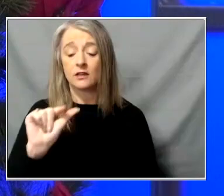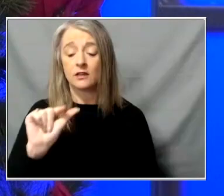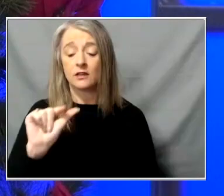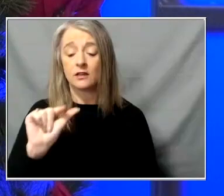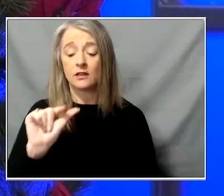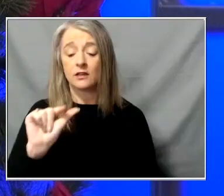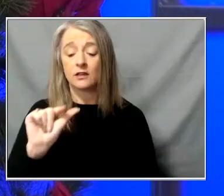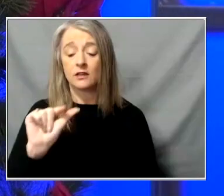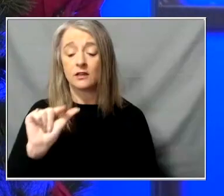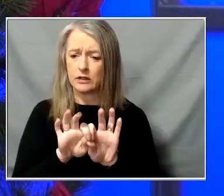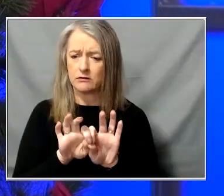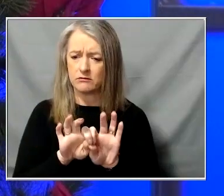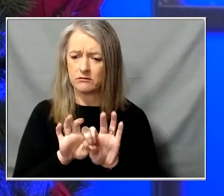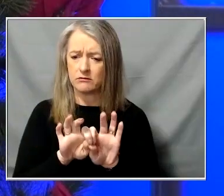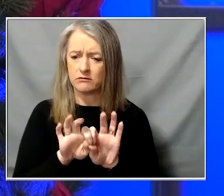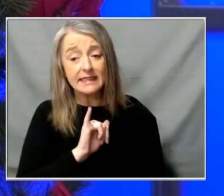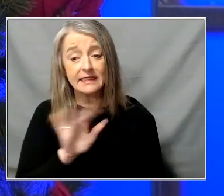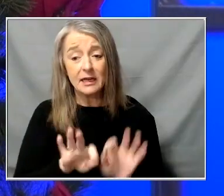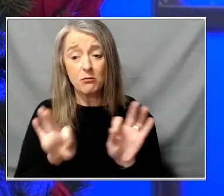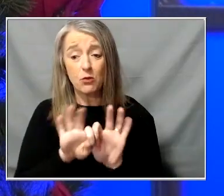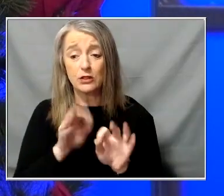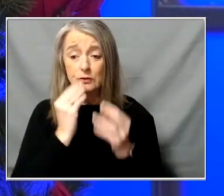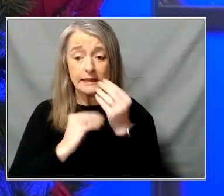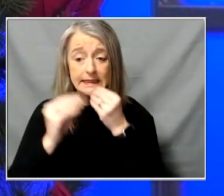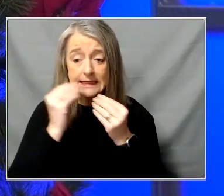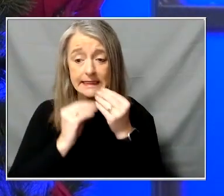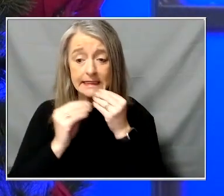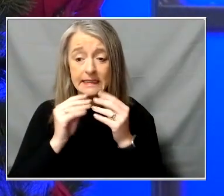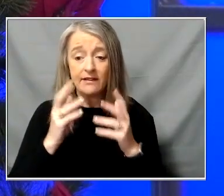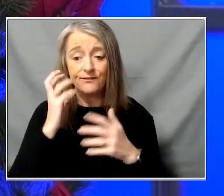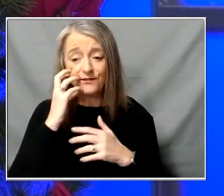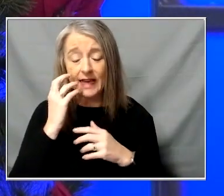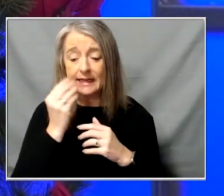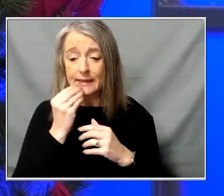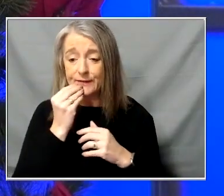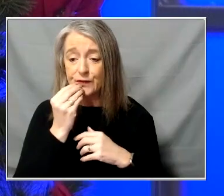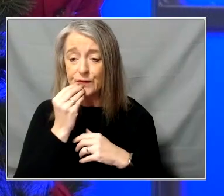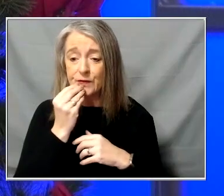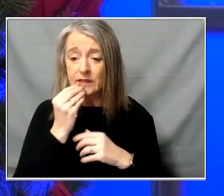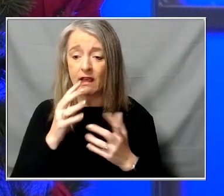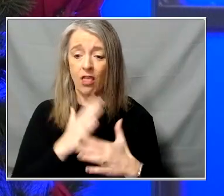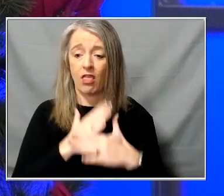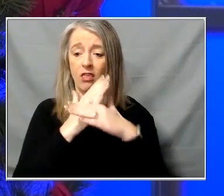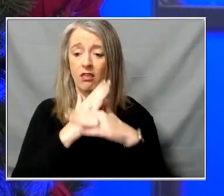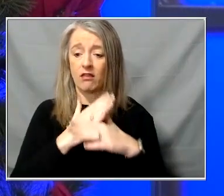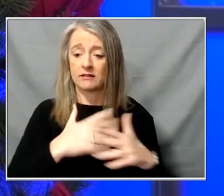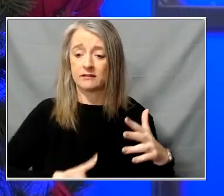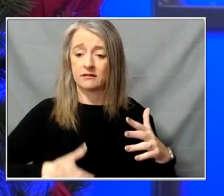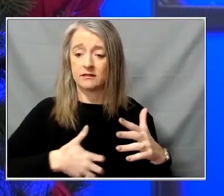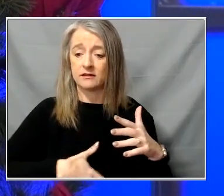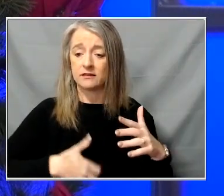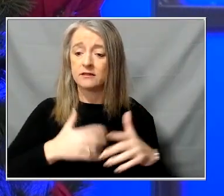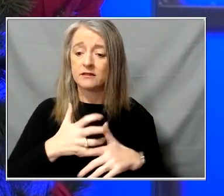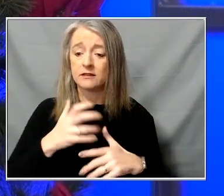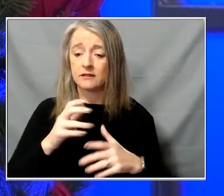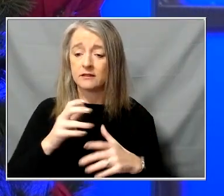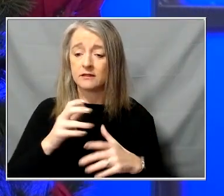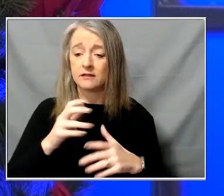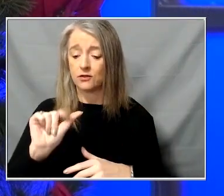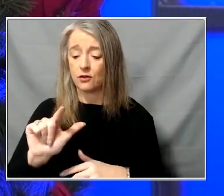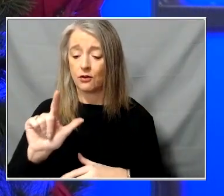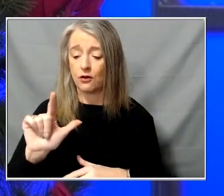essential part of your digestive system. Eating large, fatty meals can disrupt digestion, and of course lead to gallstones or gallbladder